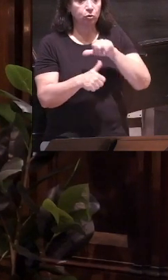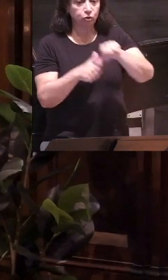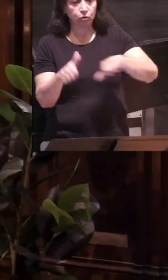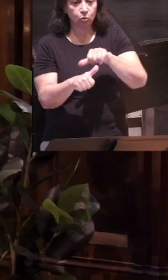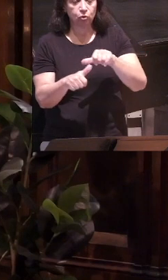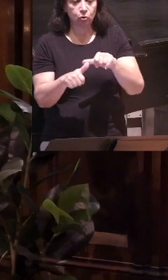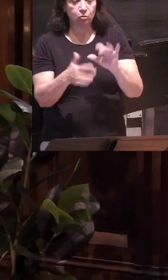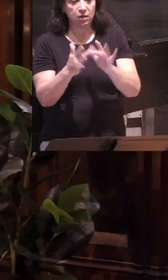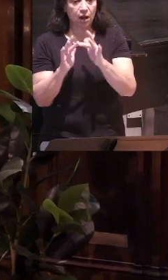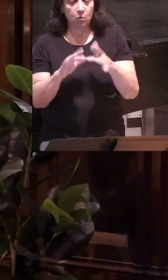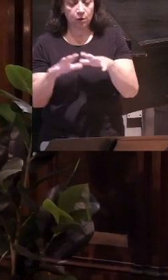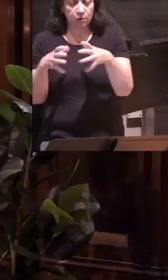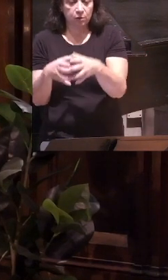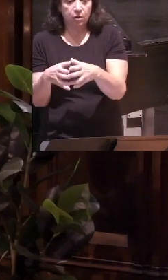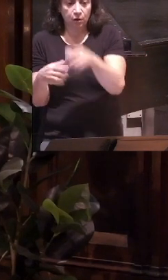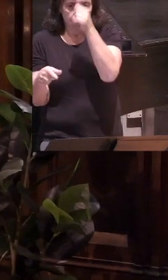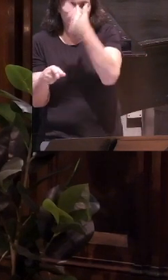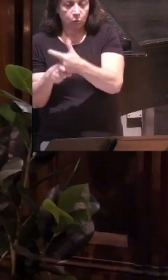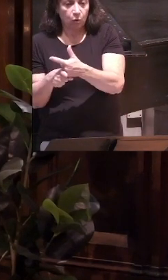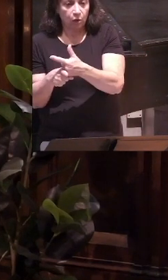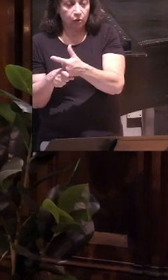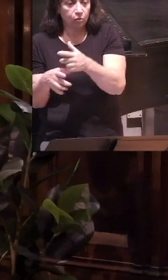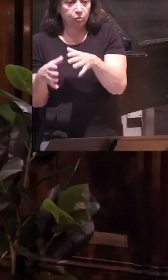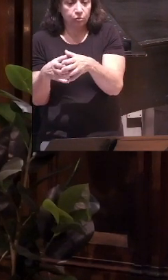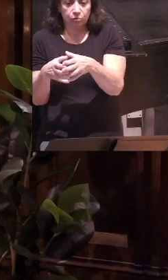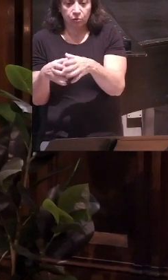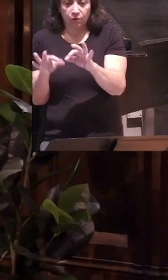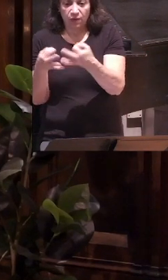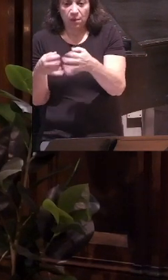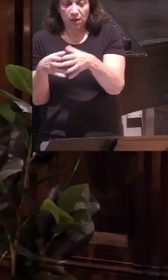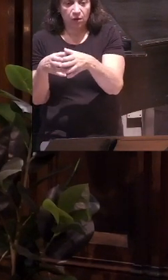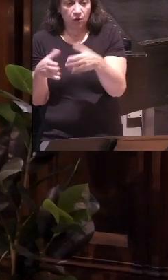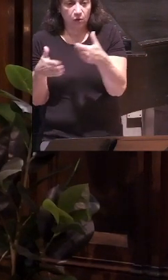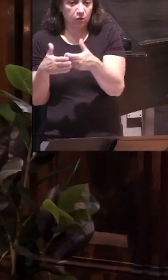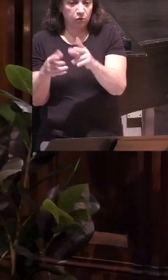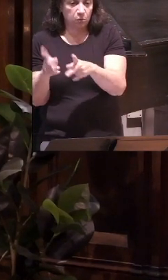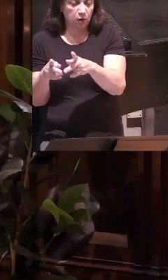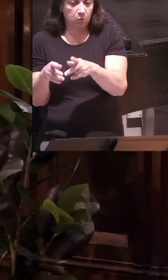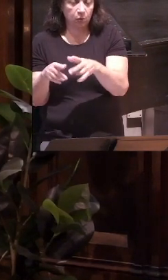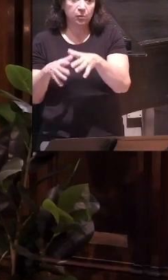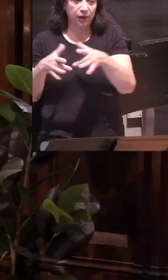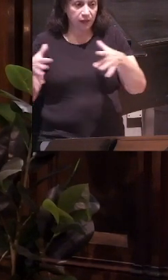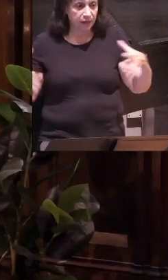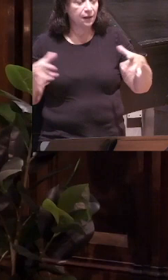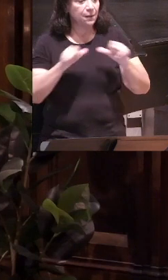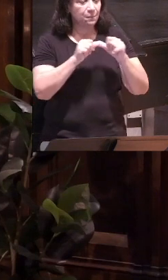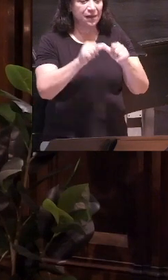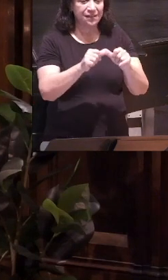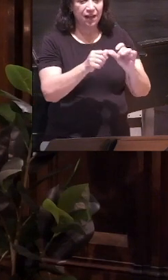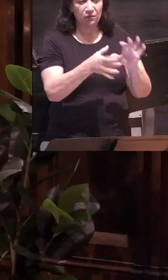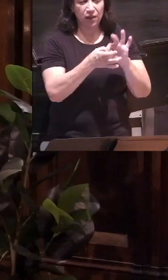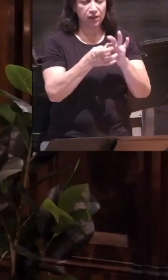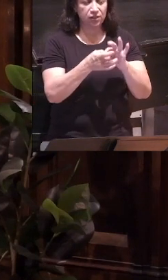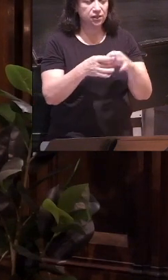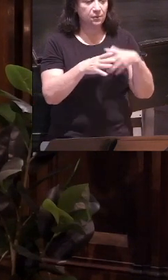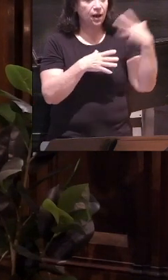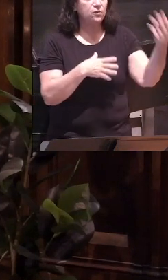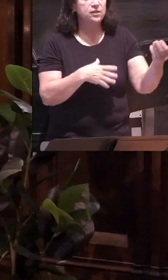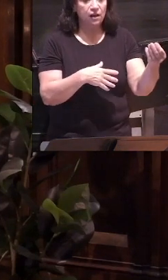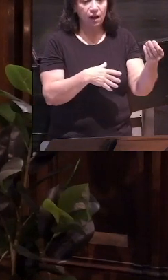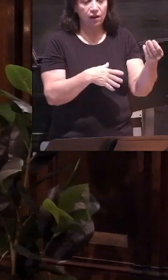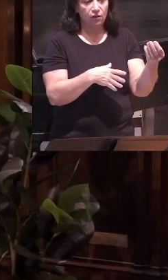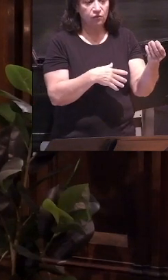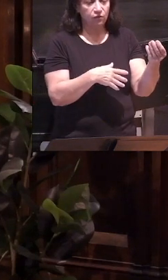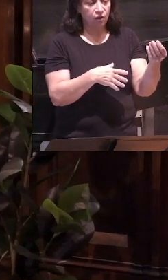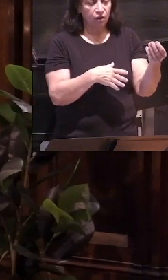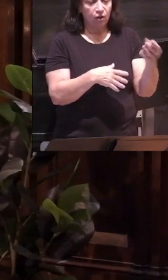consist of your brothers. But Earl was different. He maintained relationships not only outside of